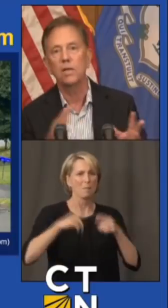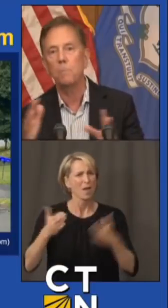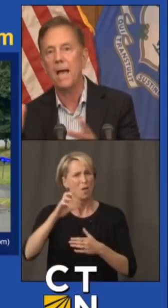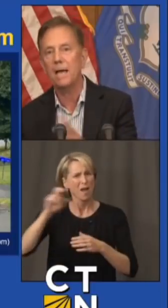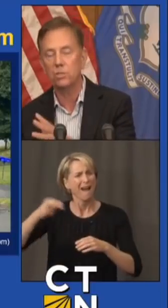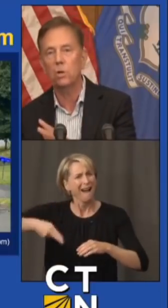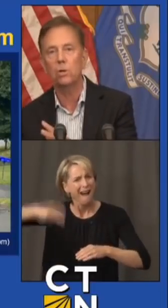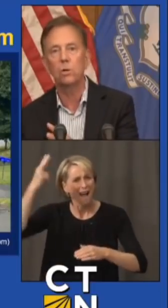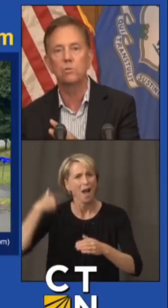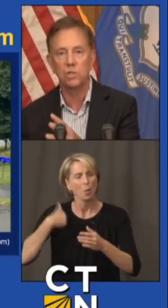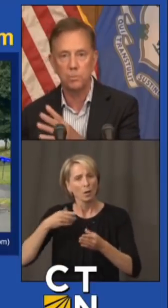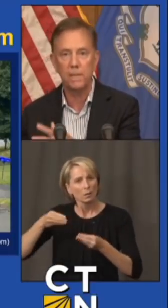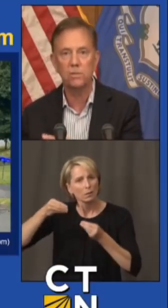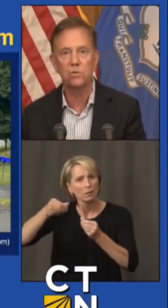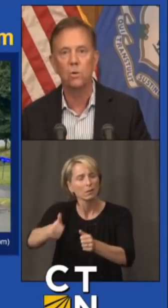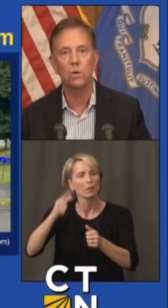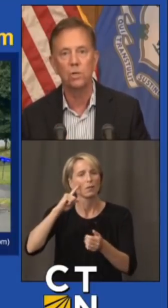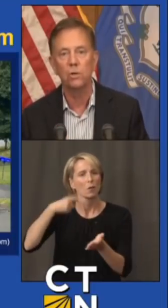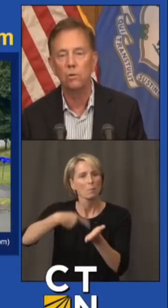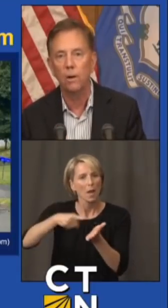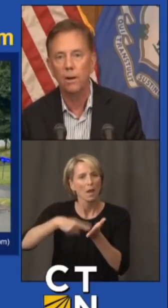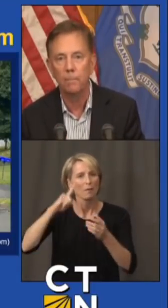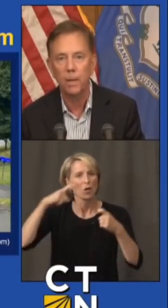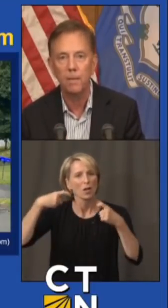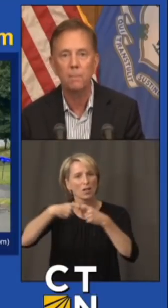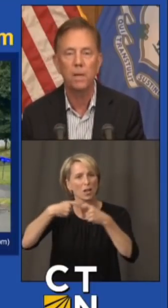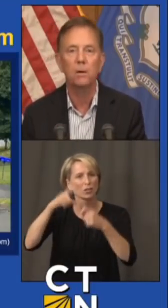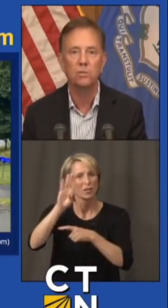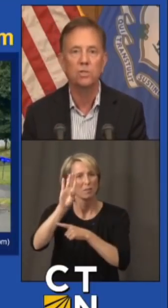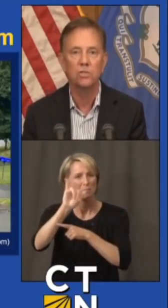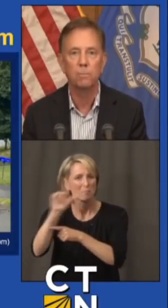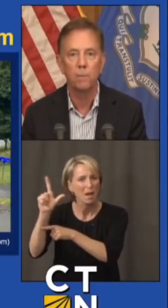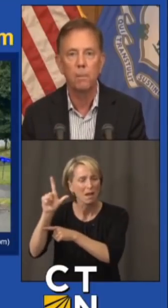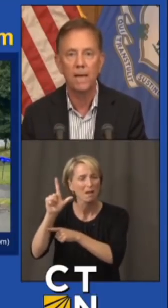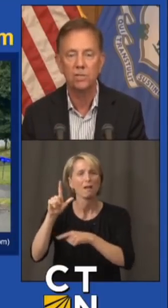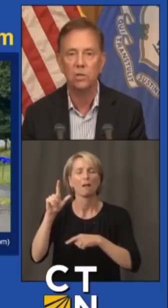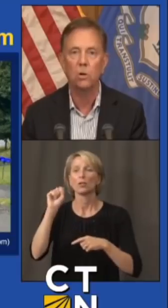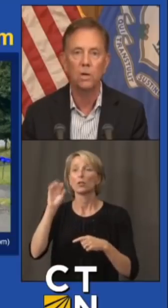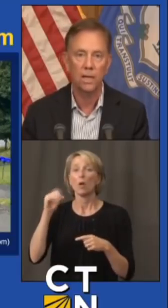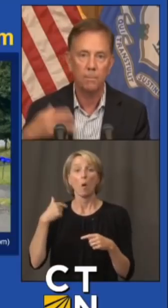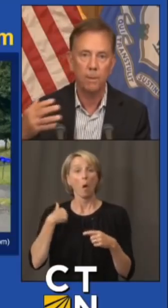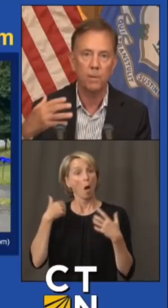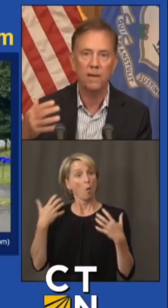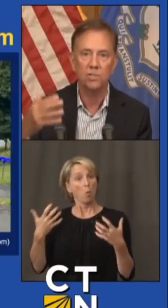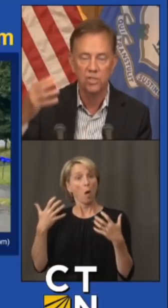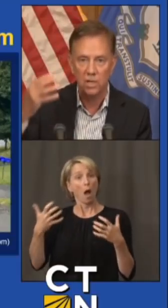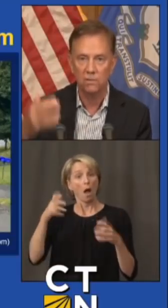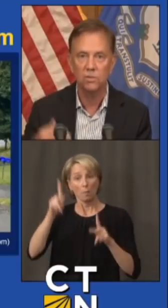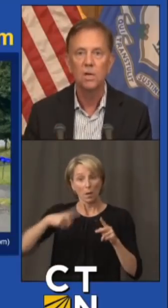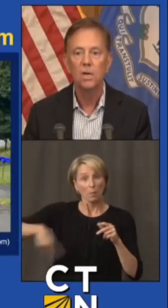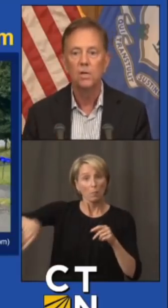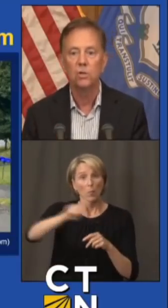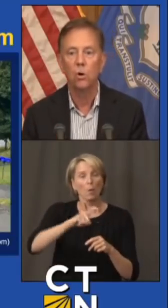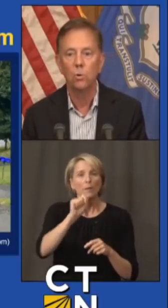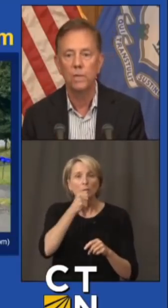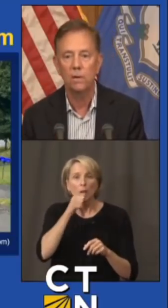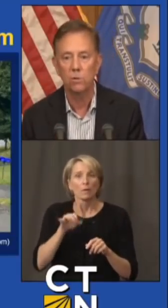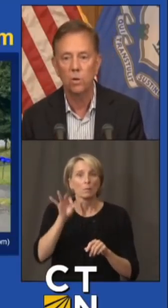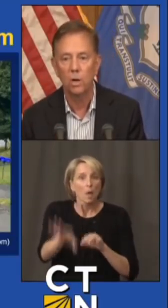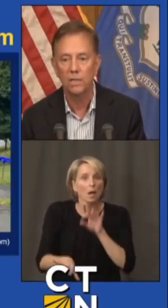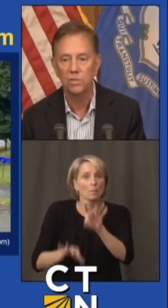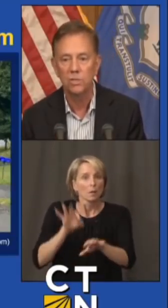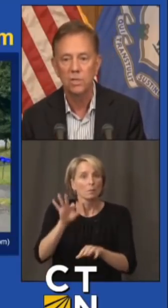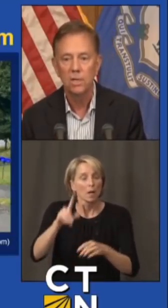nuclear, they just pass along those expenses on to you. I'm not big on just simply passing along. I like people to have incentives to hold